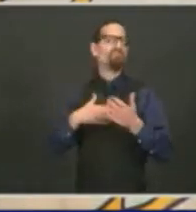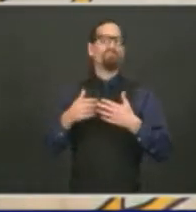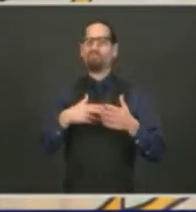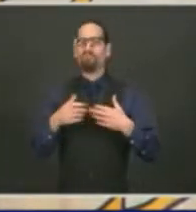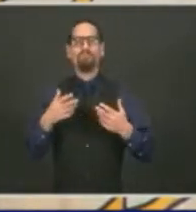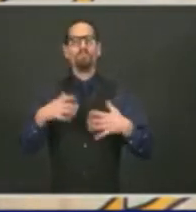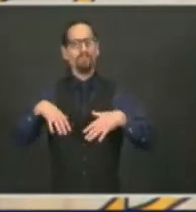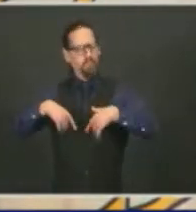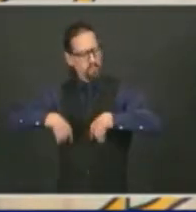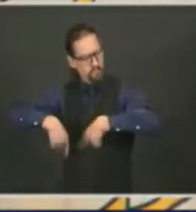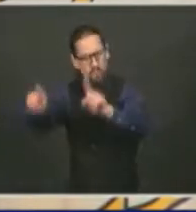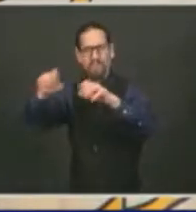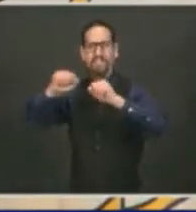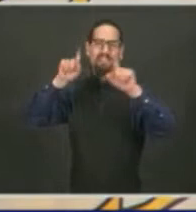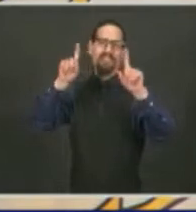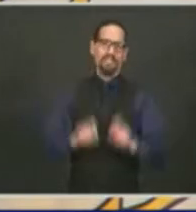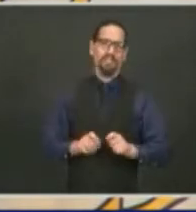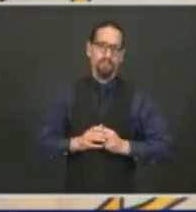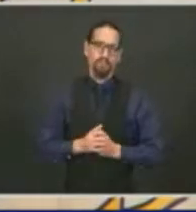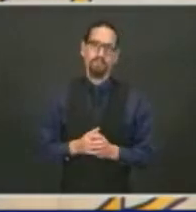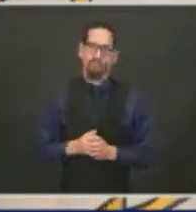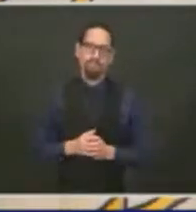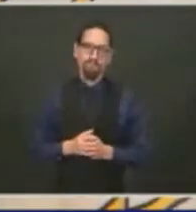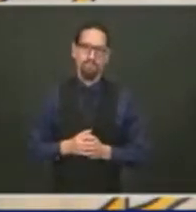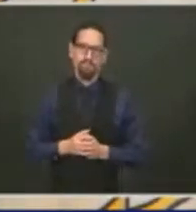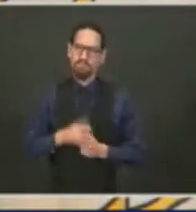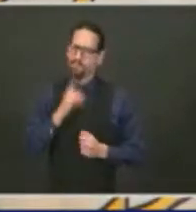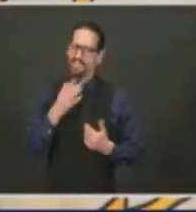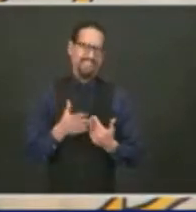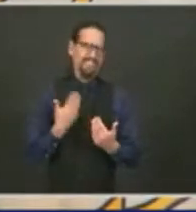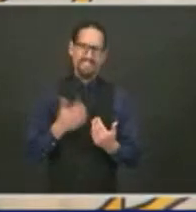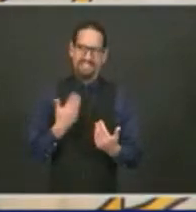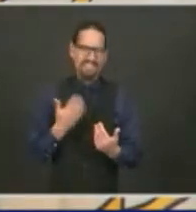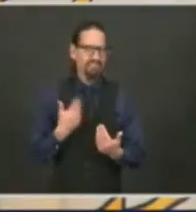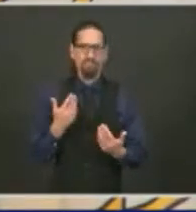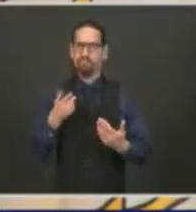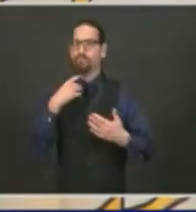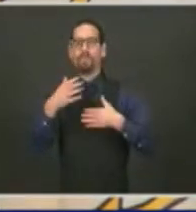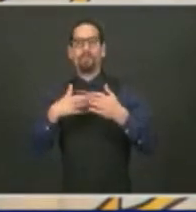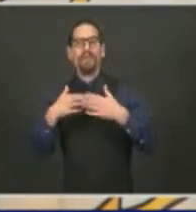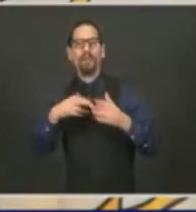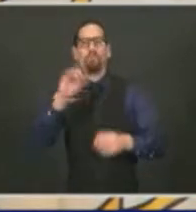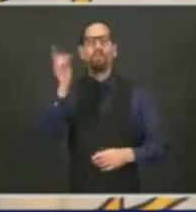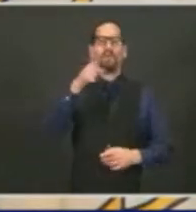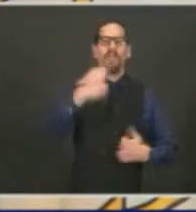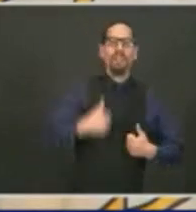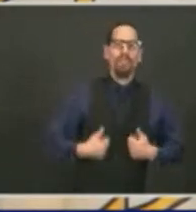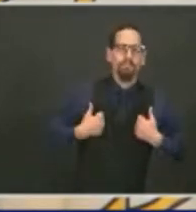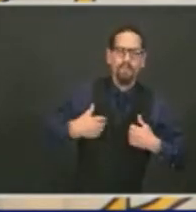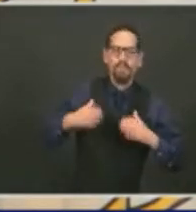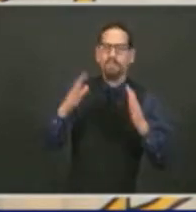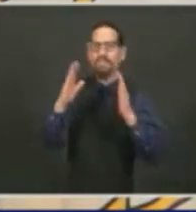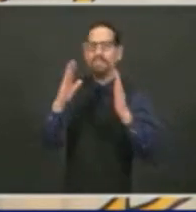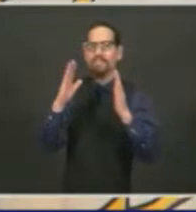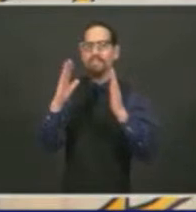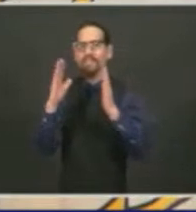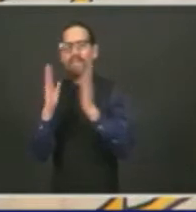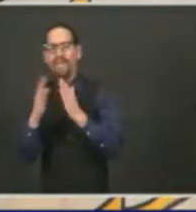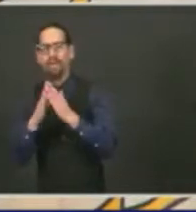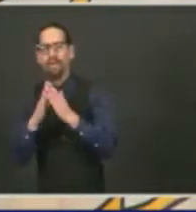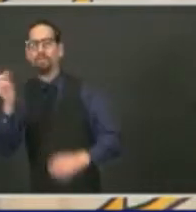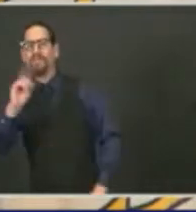ought to go get tested. It doesn't matter what community you live in, what you do for a